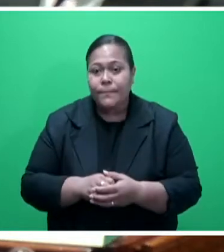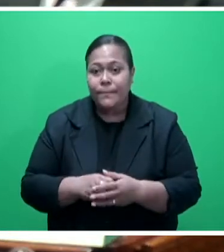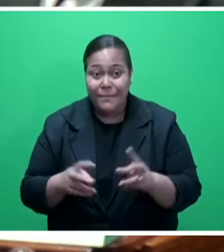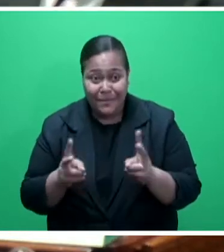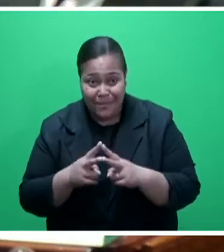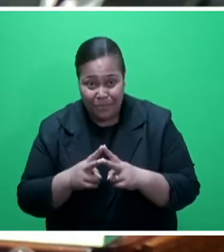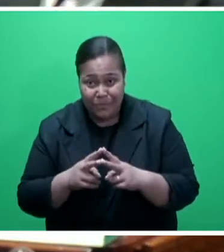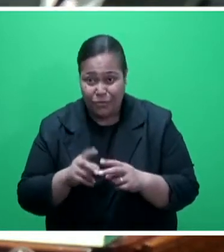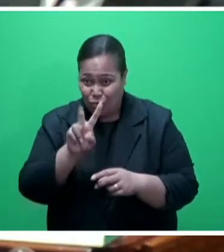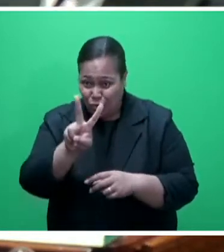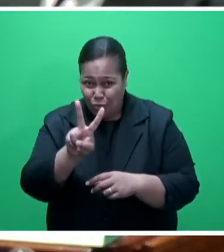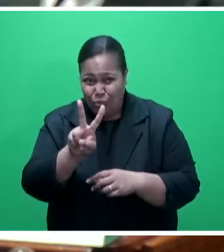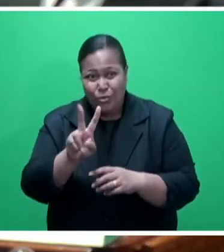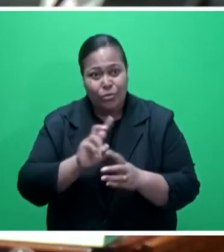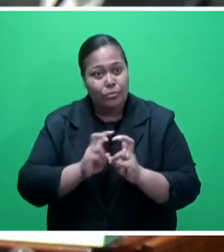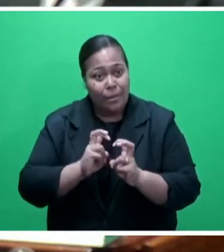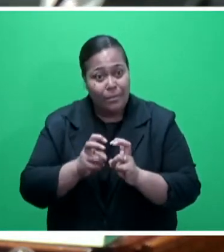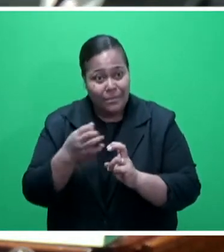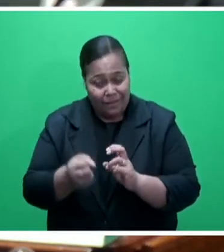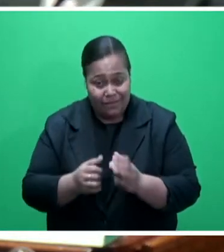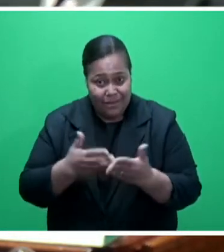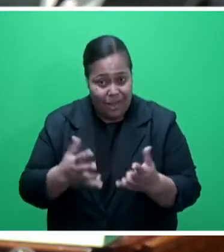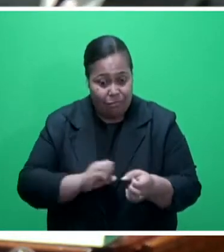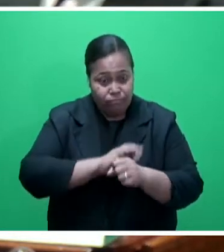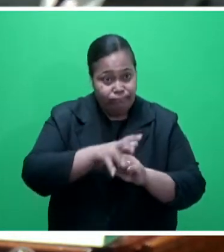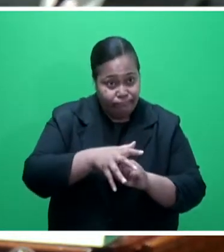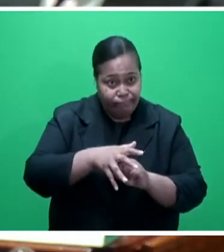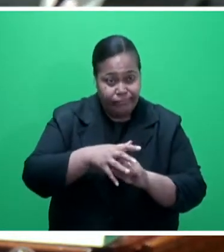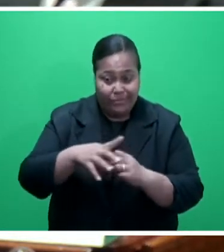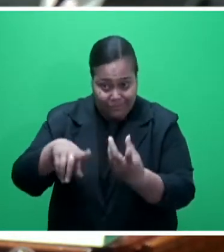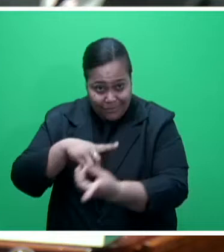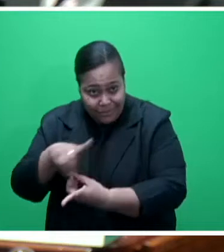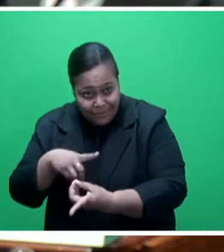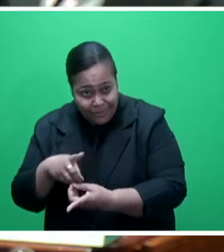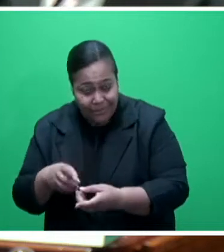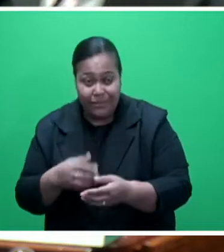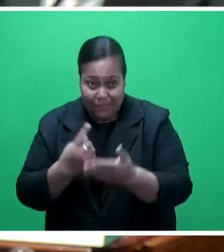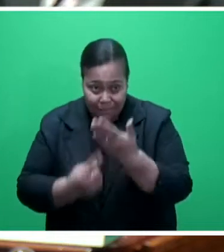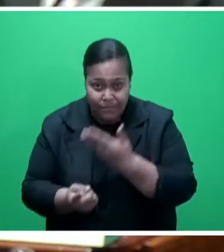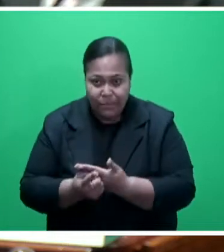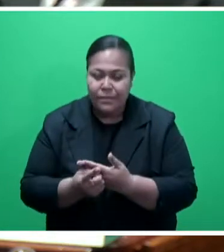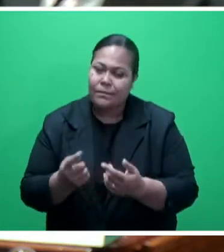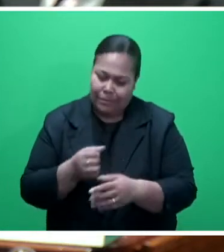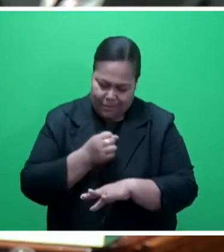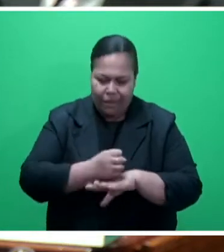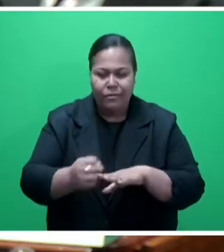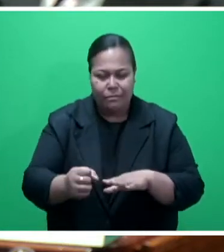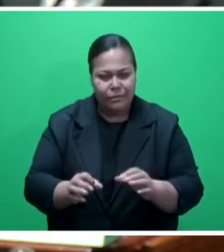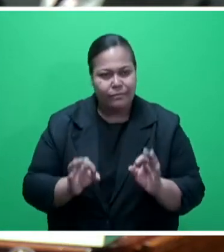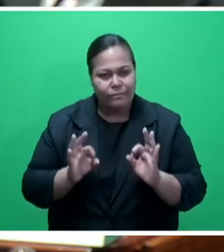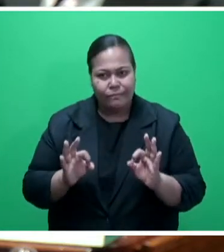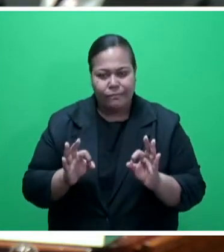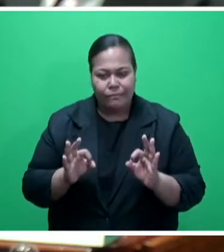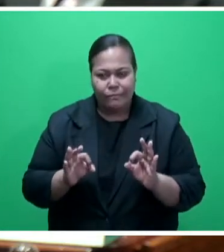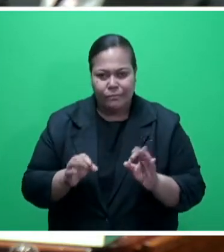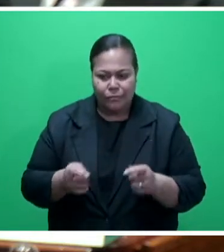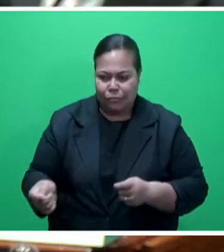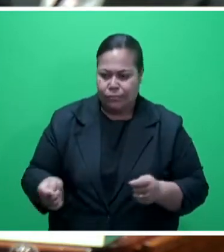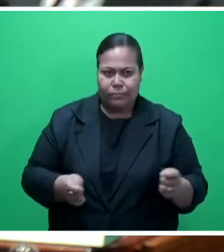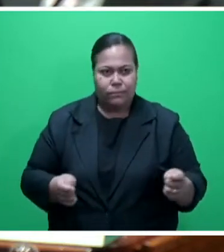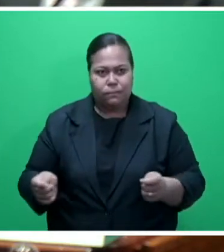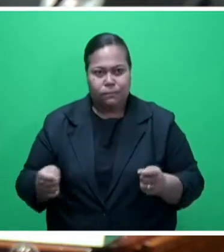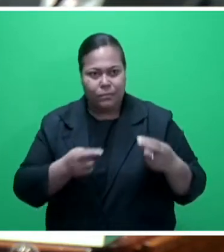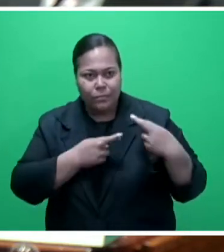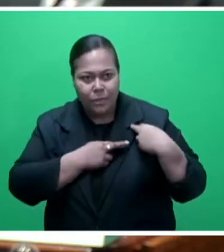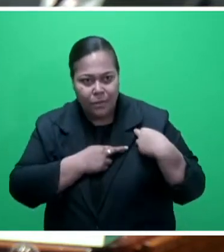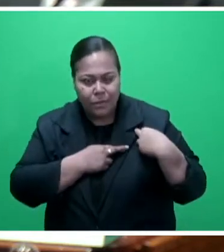battle of COVID-19 and TC Harold, this government has managed to coordinate efficiently and mobilize all its available